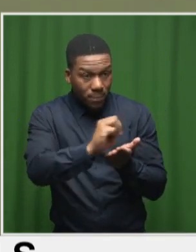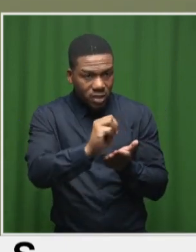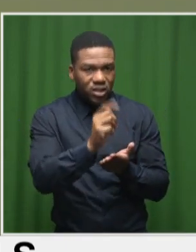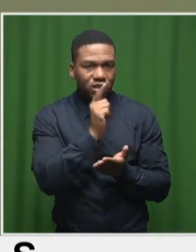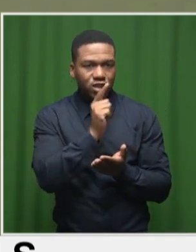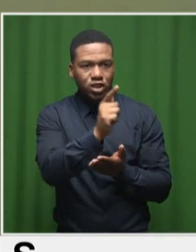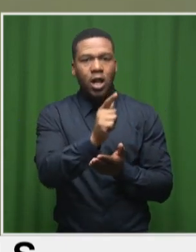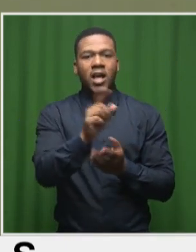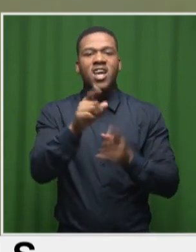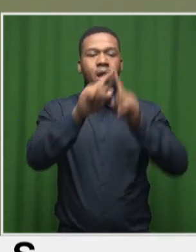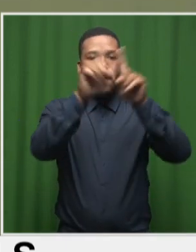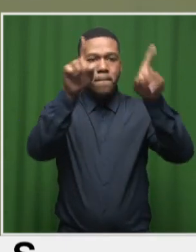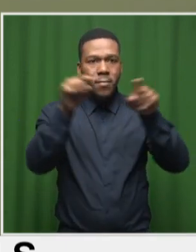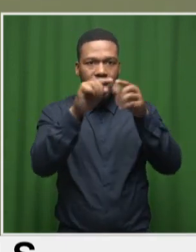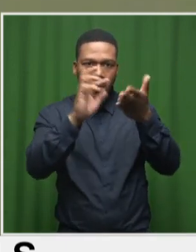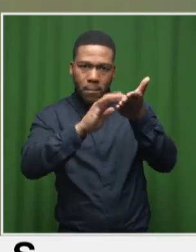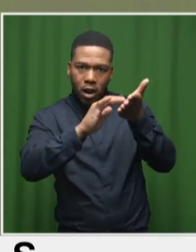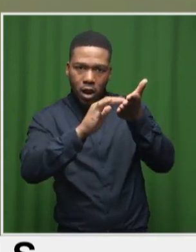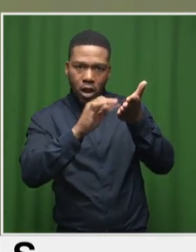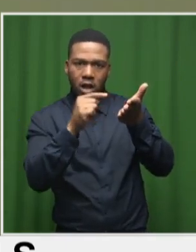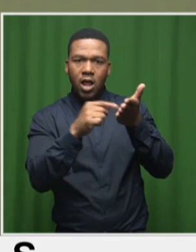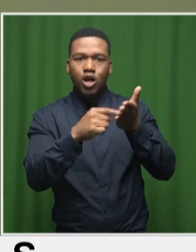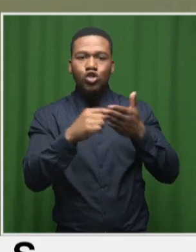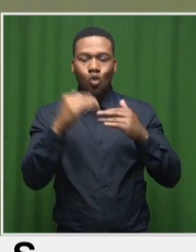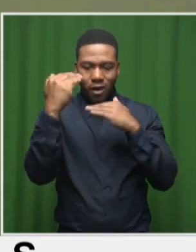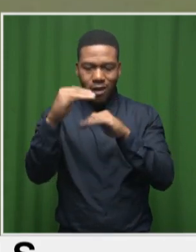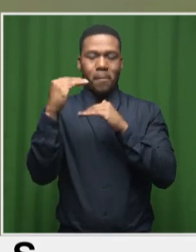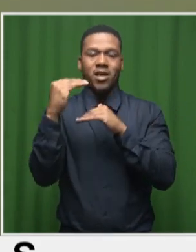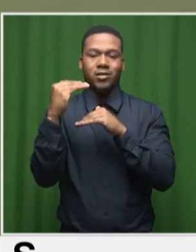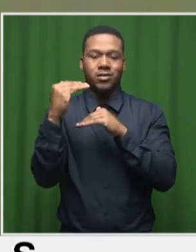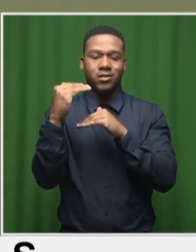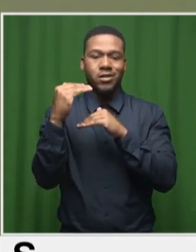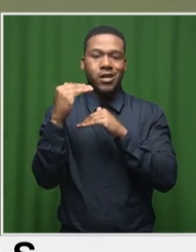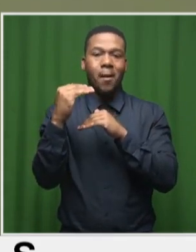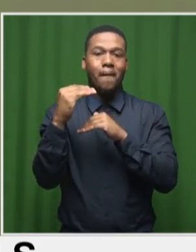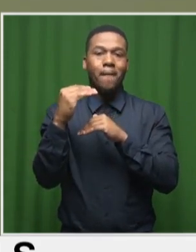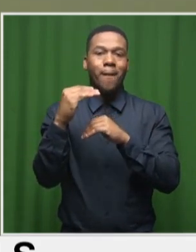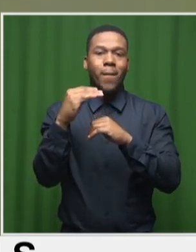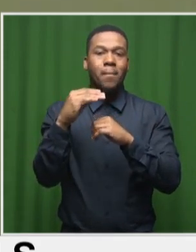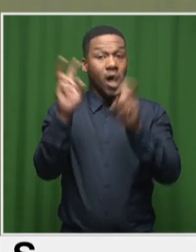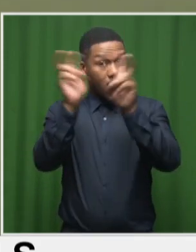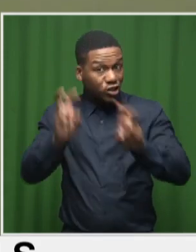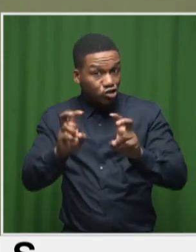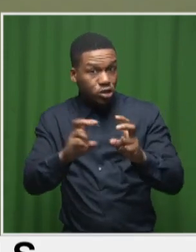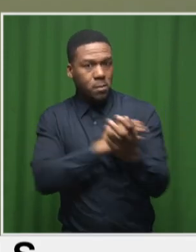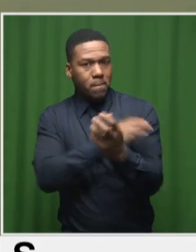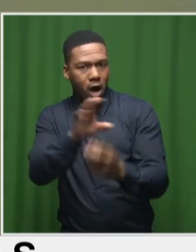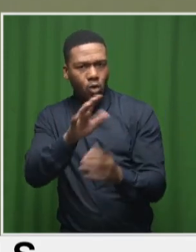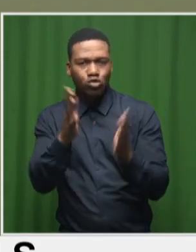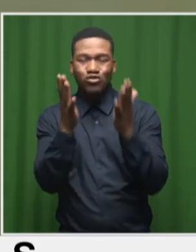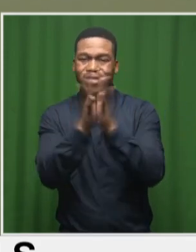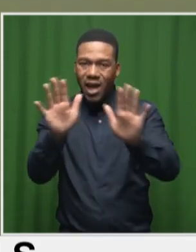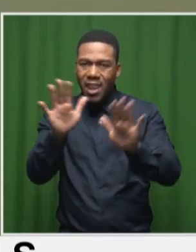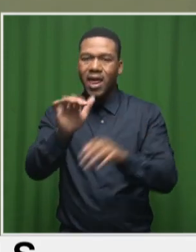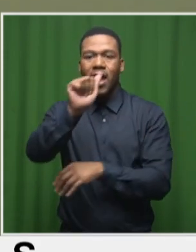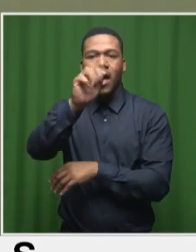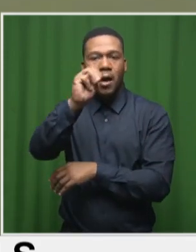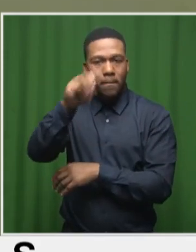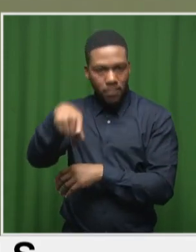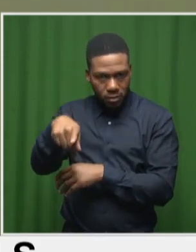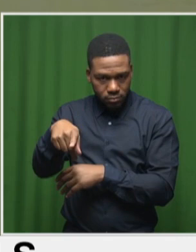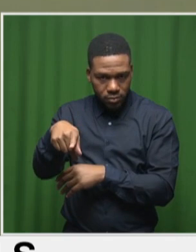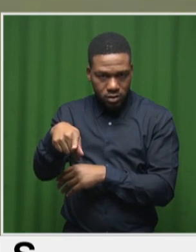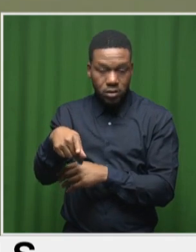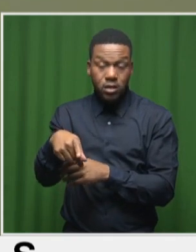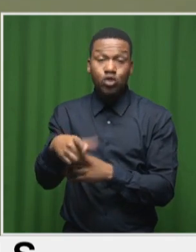meter to limit the meter to 10 amps. And so during load shedding at 10 o'clock, if you haven't